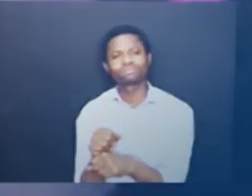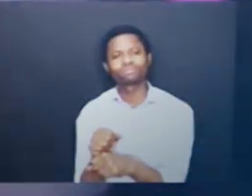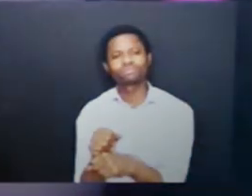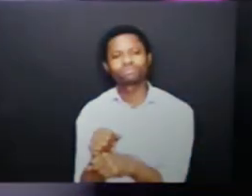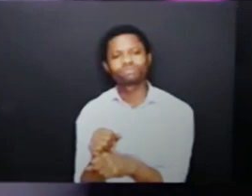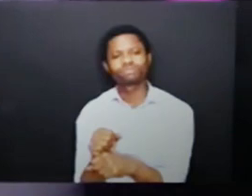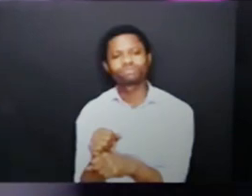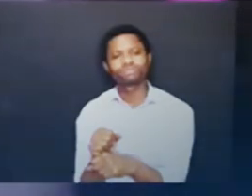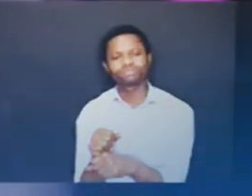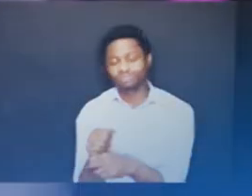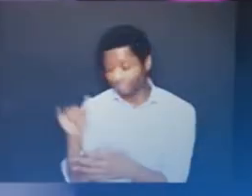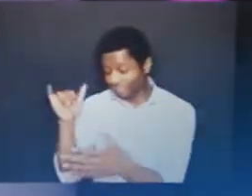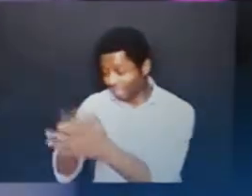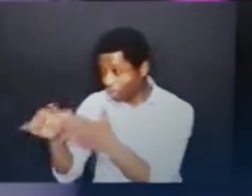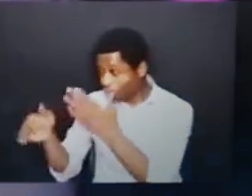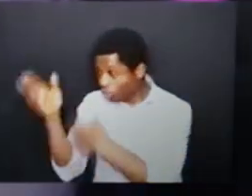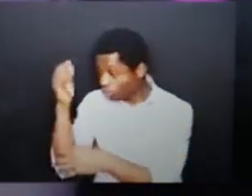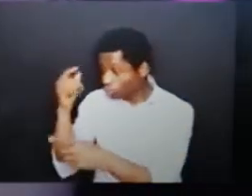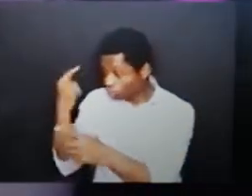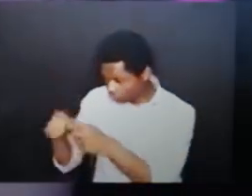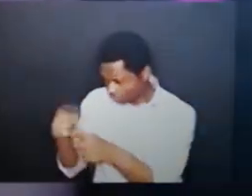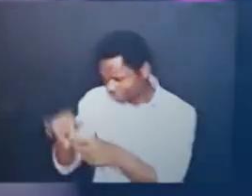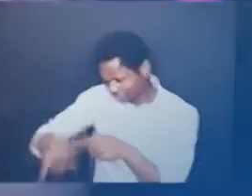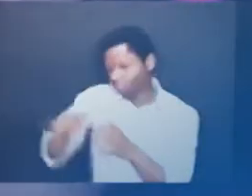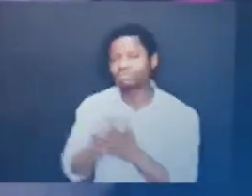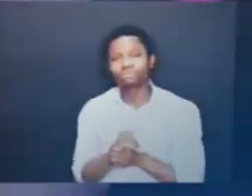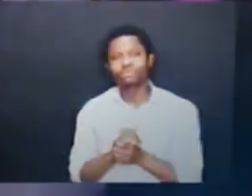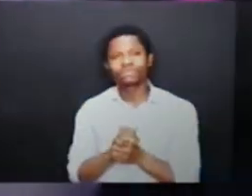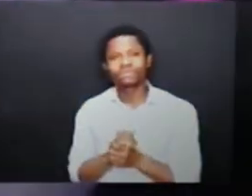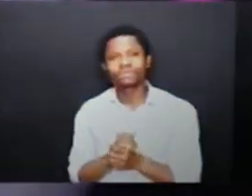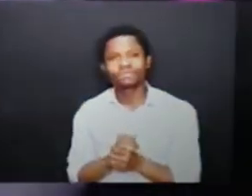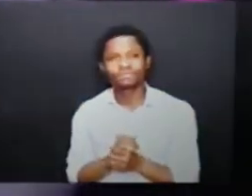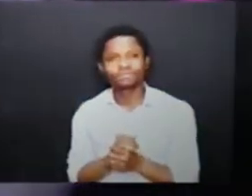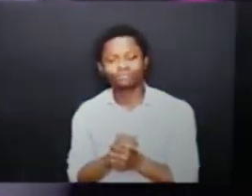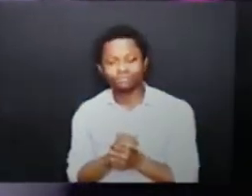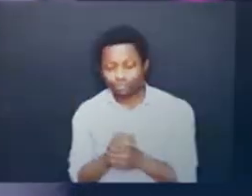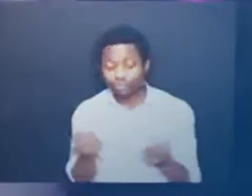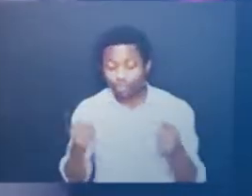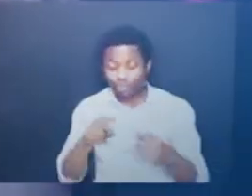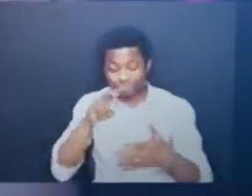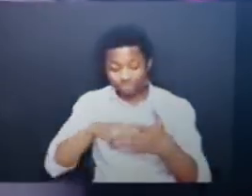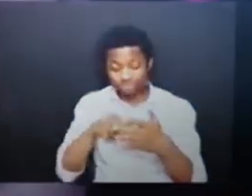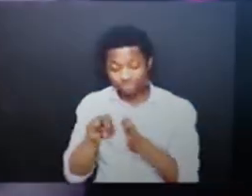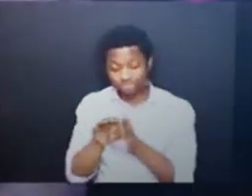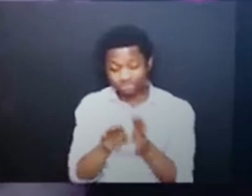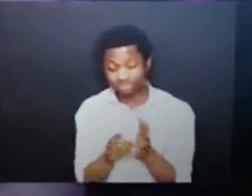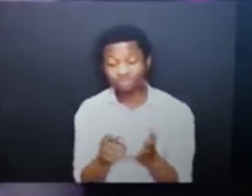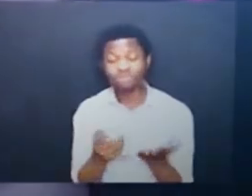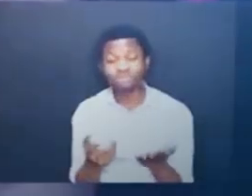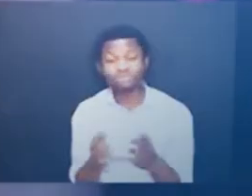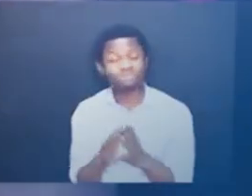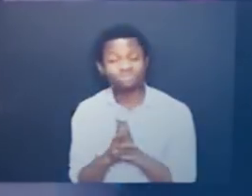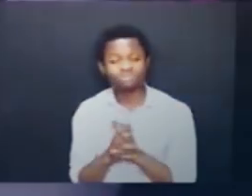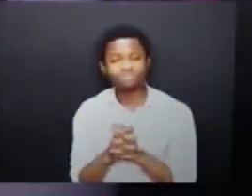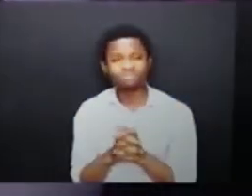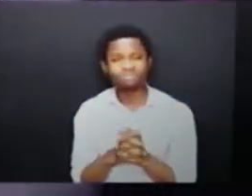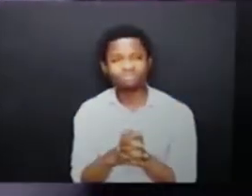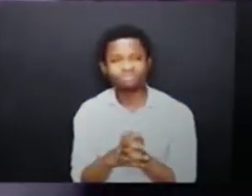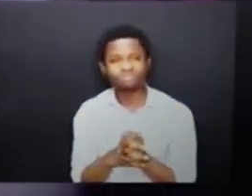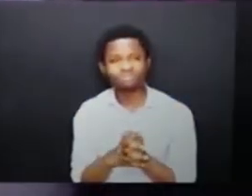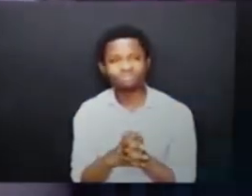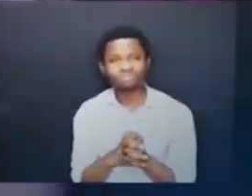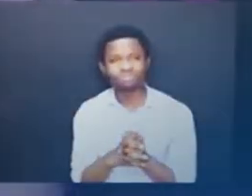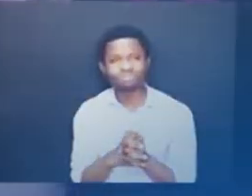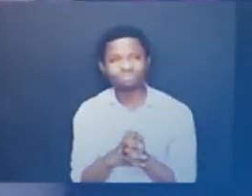This is the general word of God. We you nyami asem. But you see, when you read the Bible, and so adofunum say, okay, kind trono. You will not